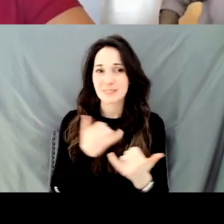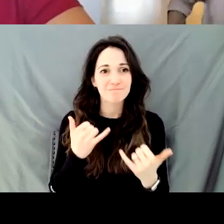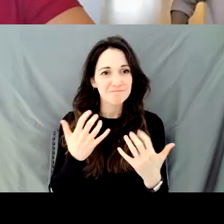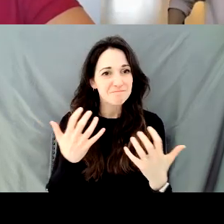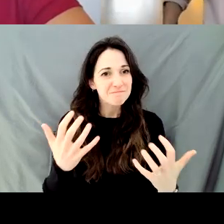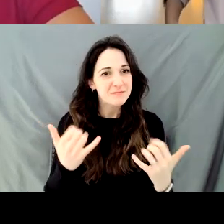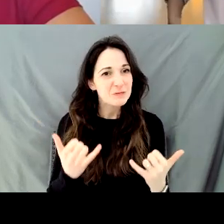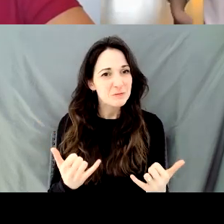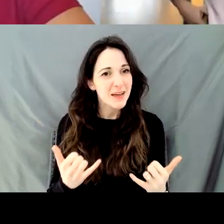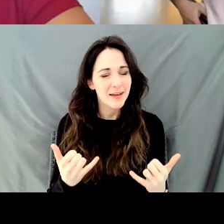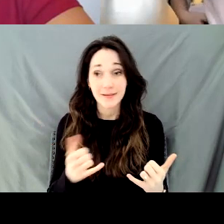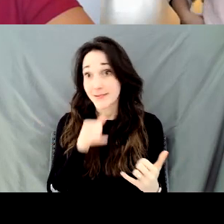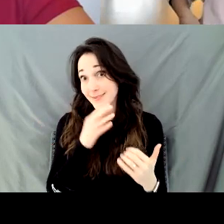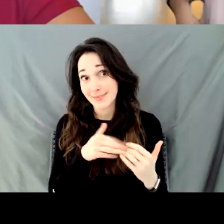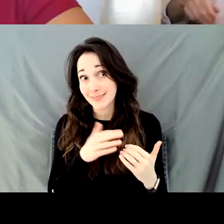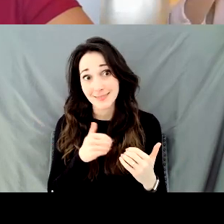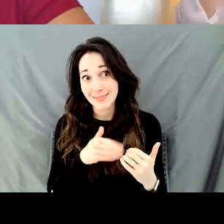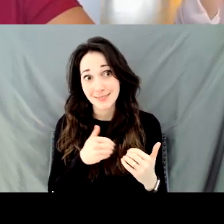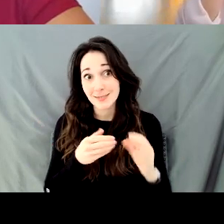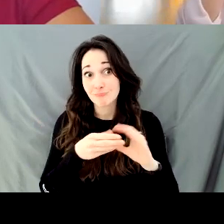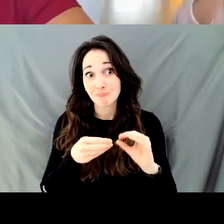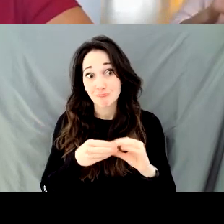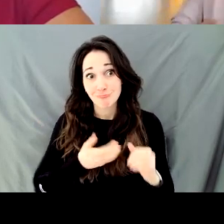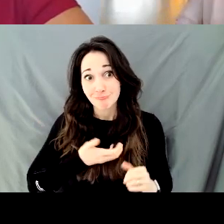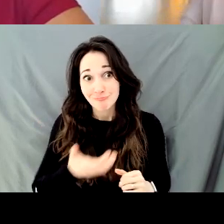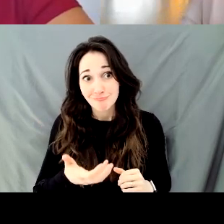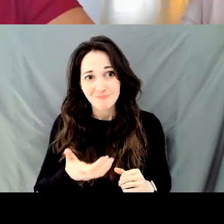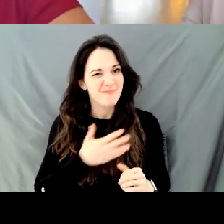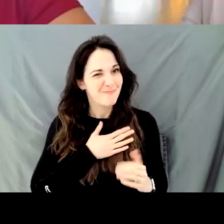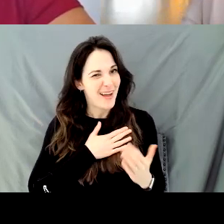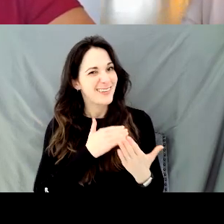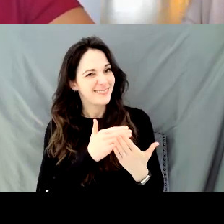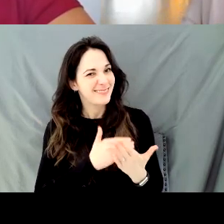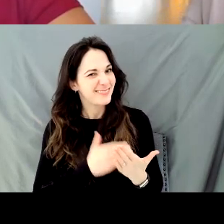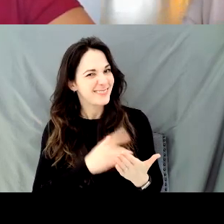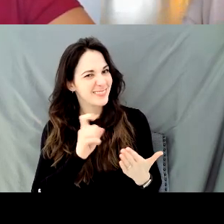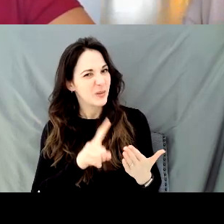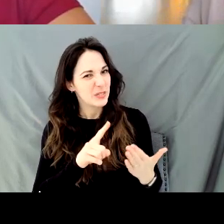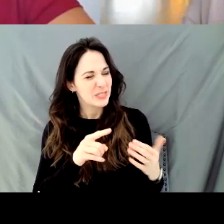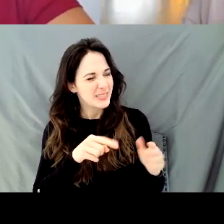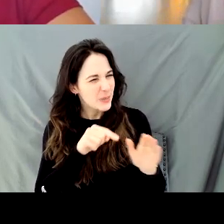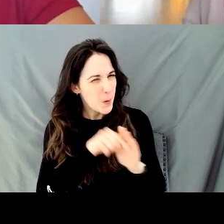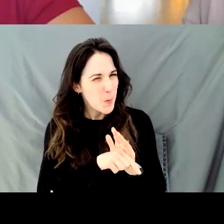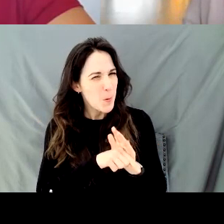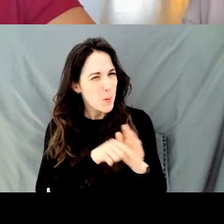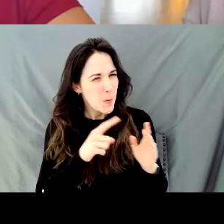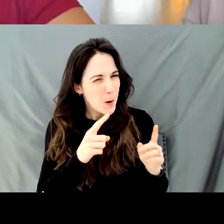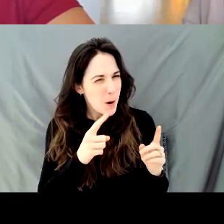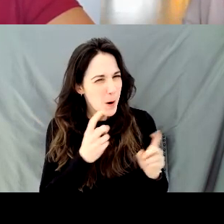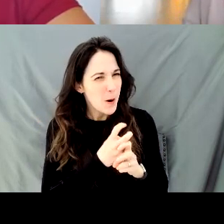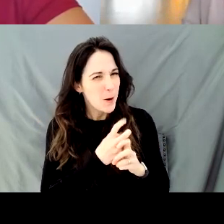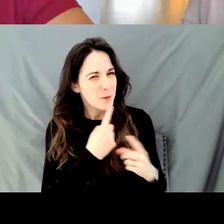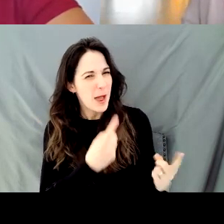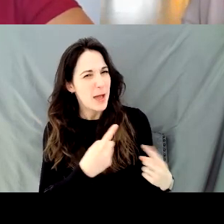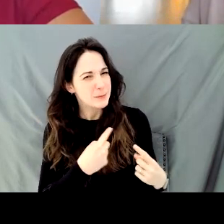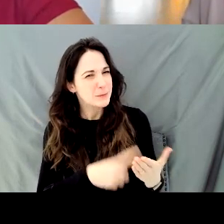Certainly is not an easy task that I ask and Stella asks of folks to participate in this program, but